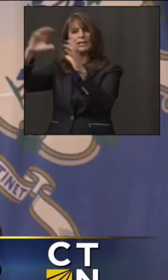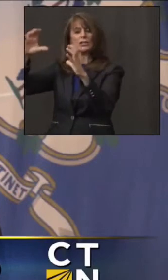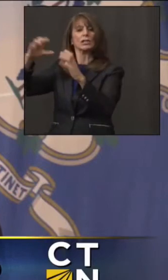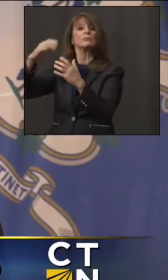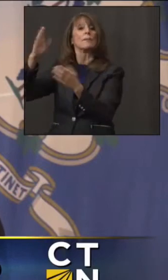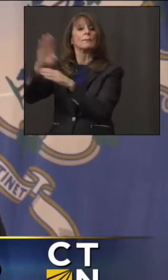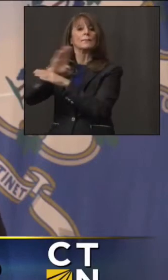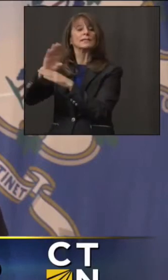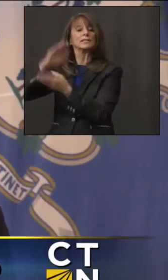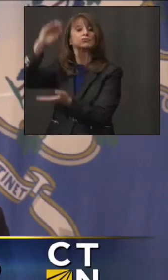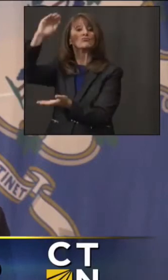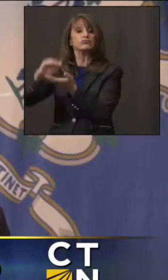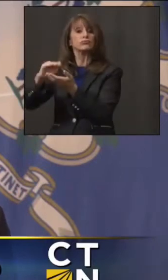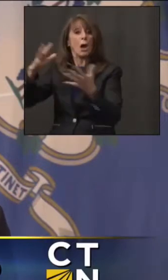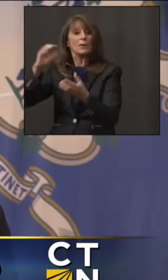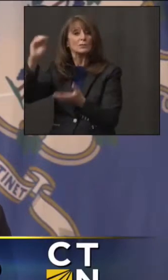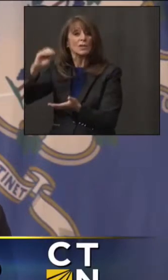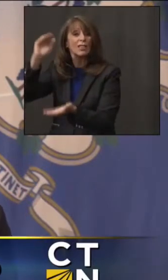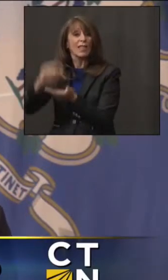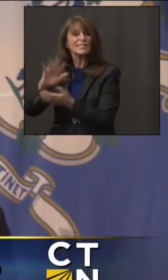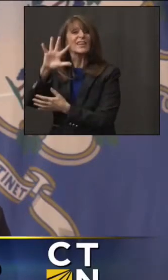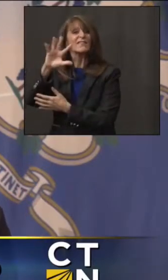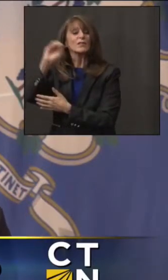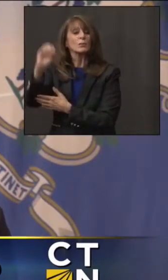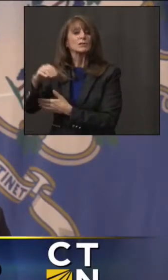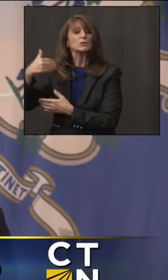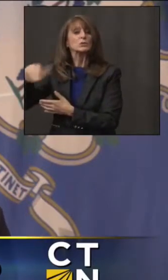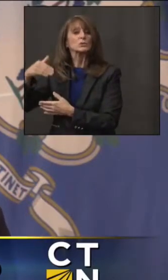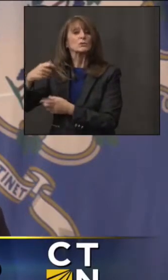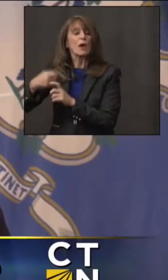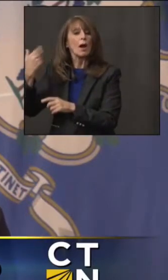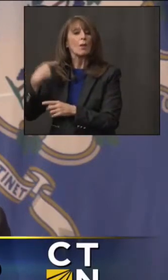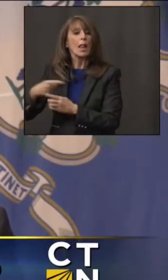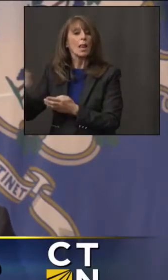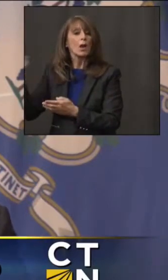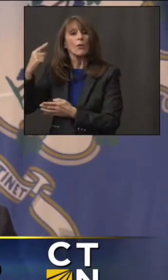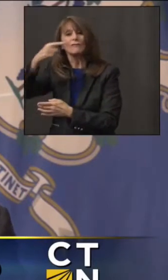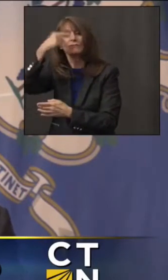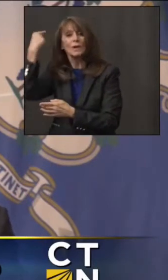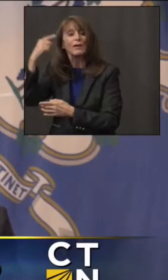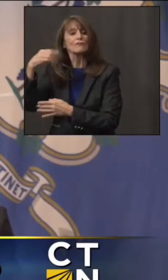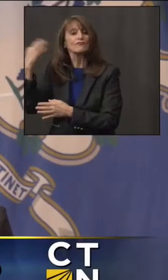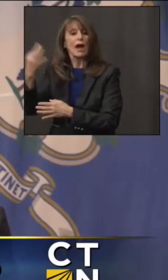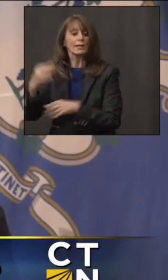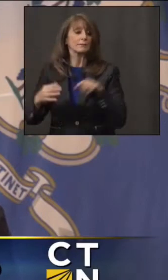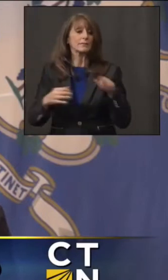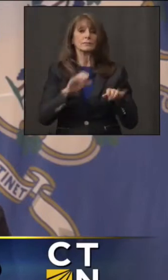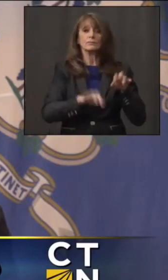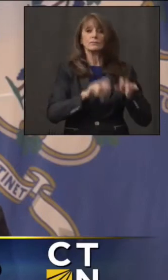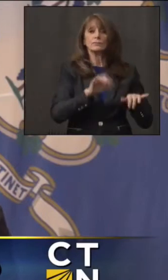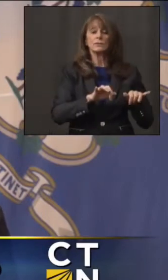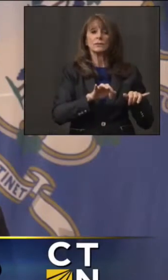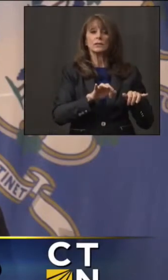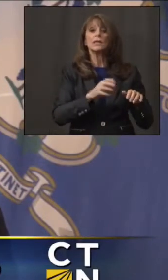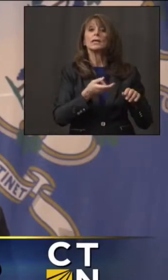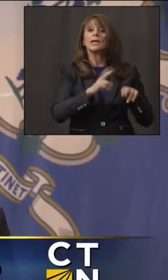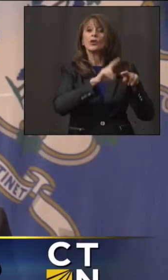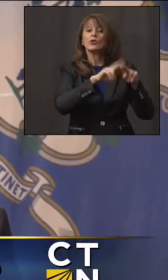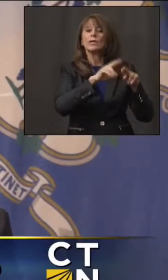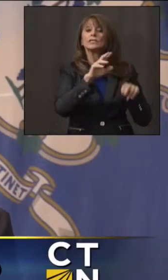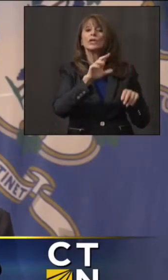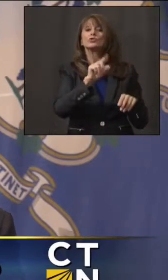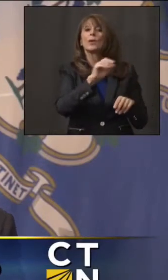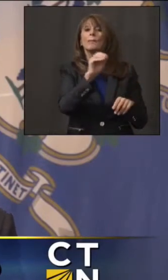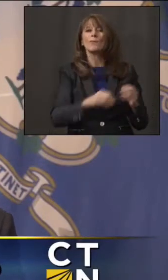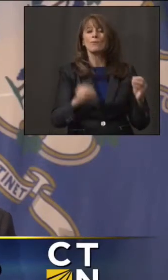probably 50% on Black Friday. And online shopping is up about 20%. And again,